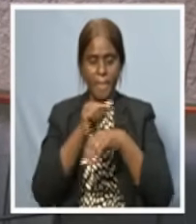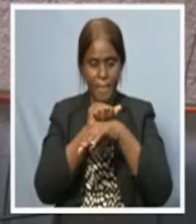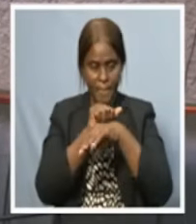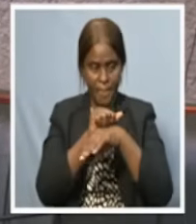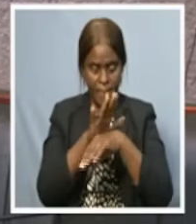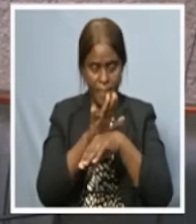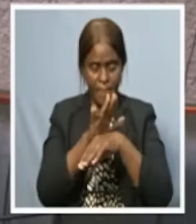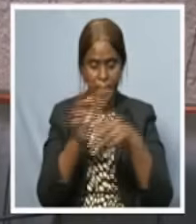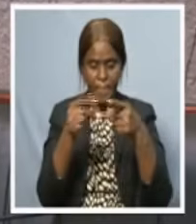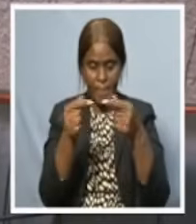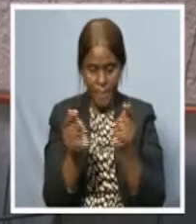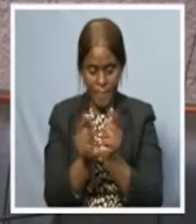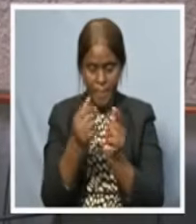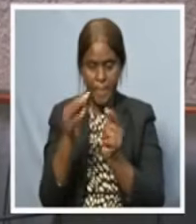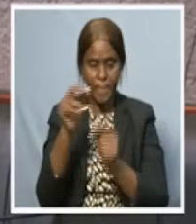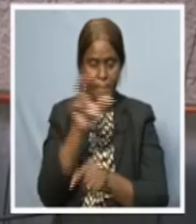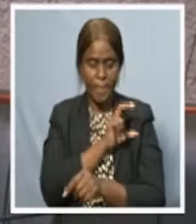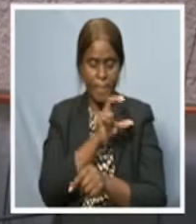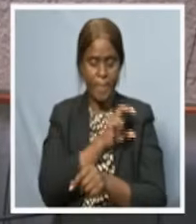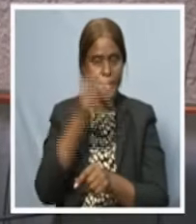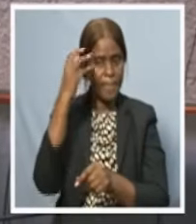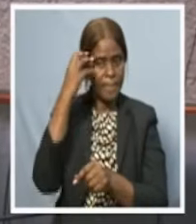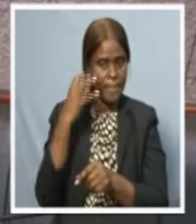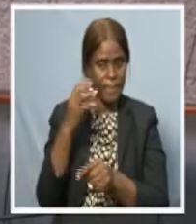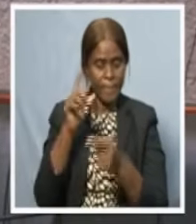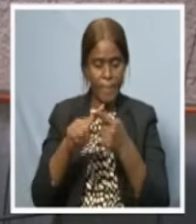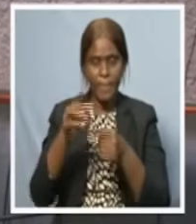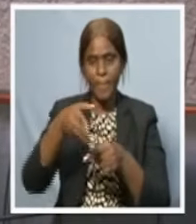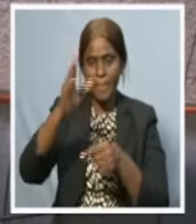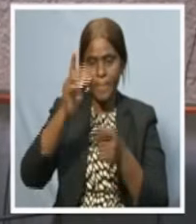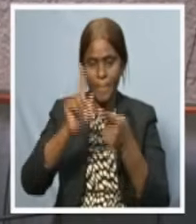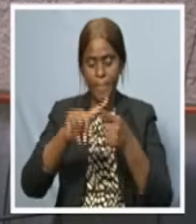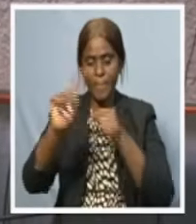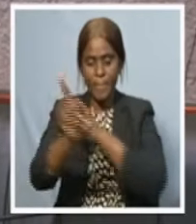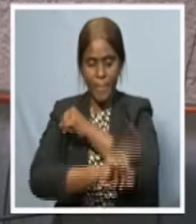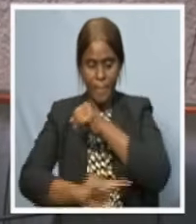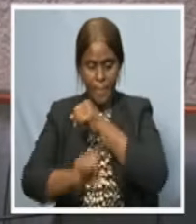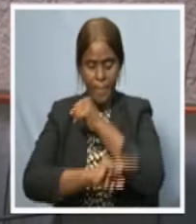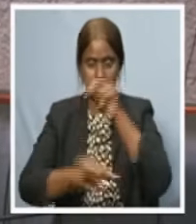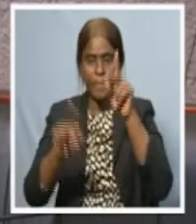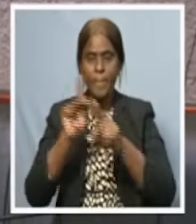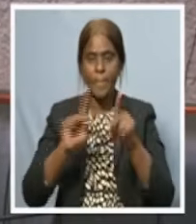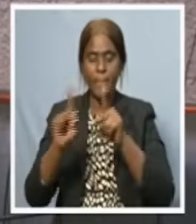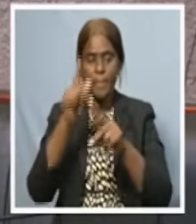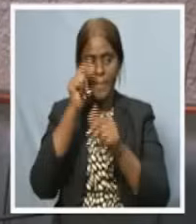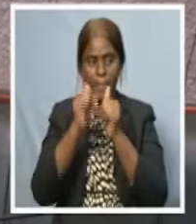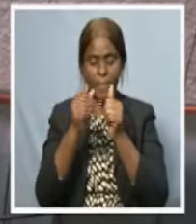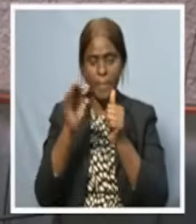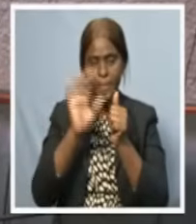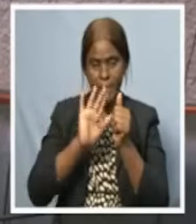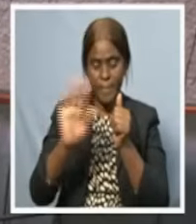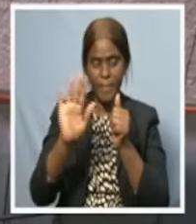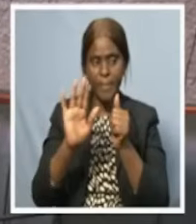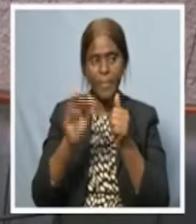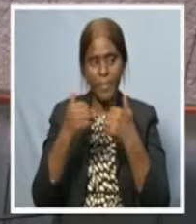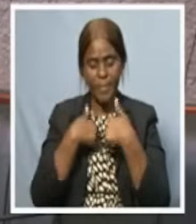a battalion of police officers to go and beat our people because they are perceived to